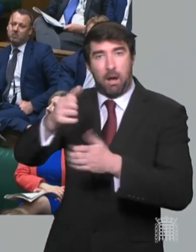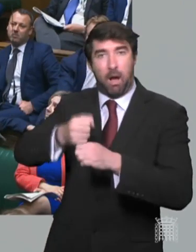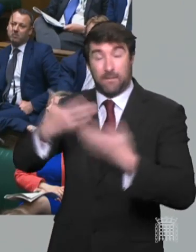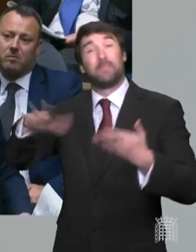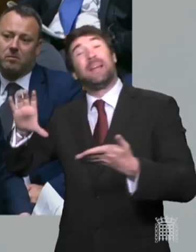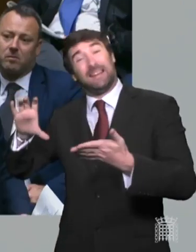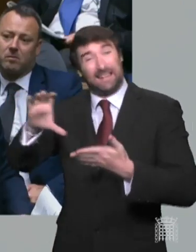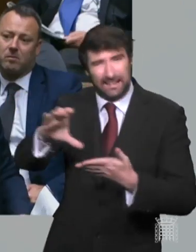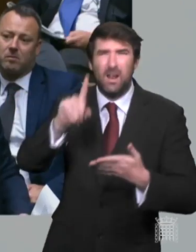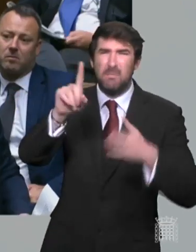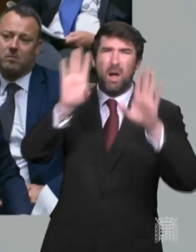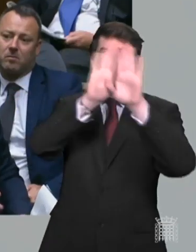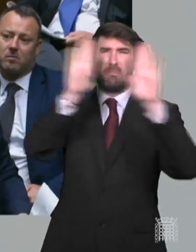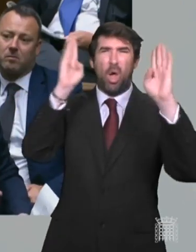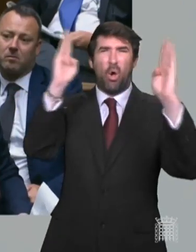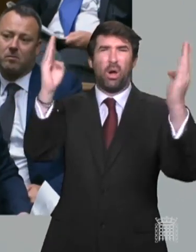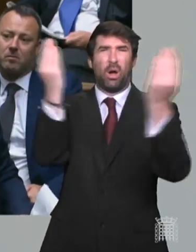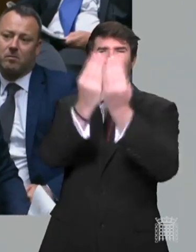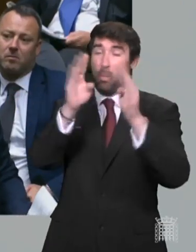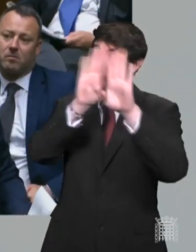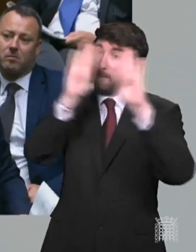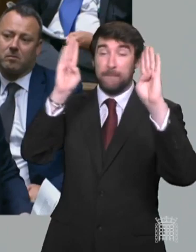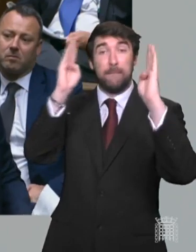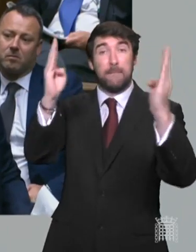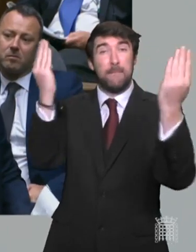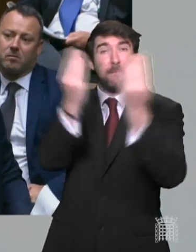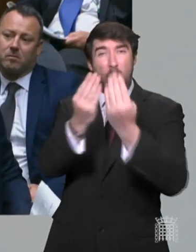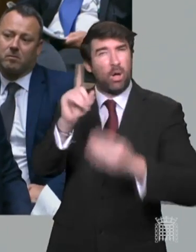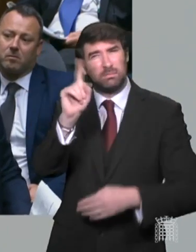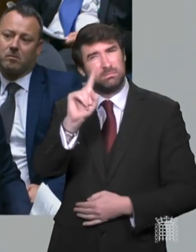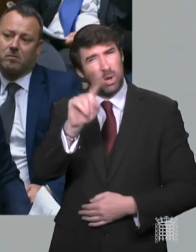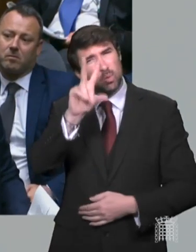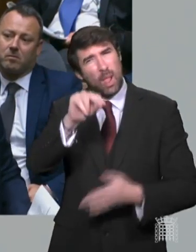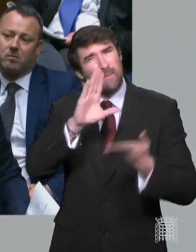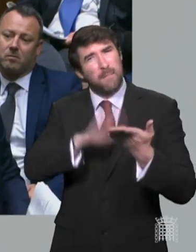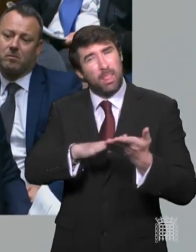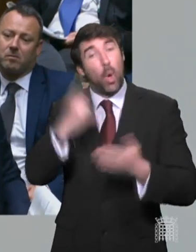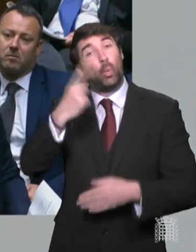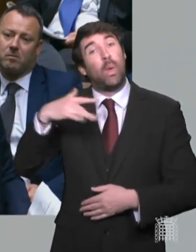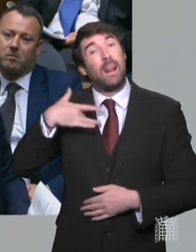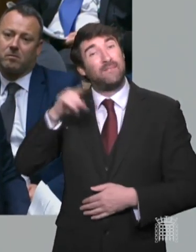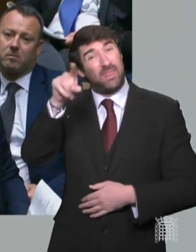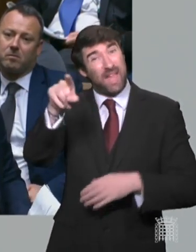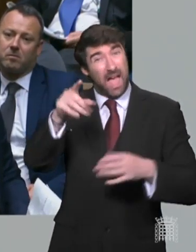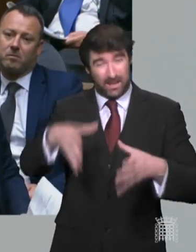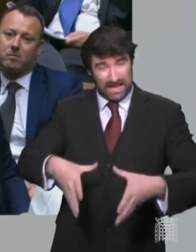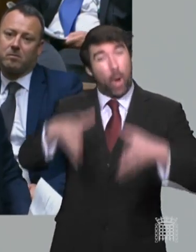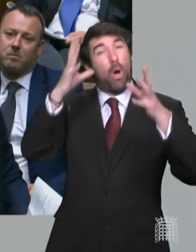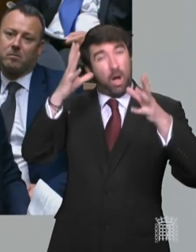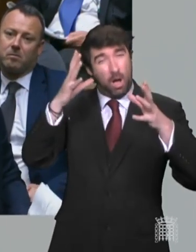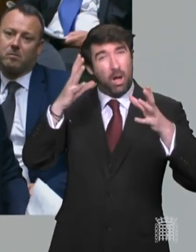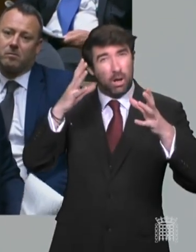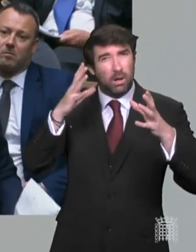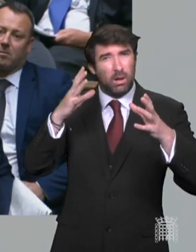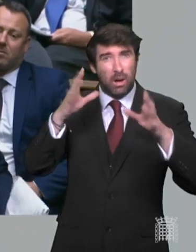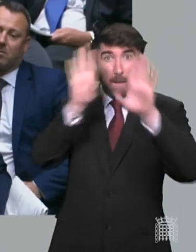for up to 12 months. So many of those tenants who are desperate are living in darkness for 12 months, and they've put bars on the windows so they can barely open